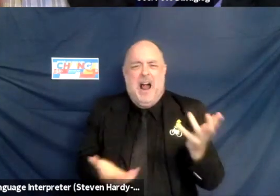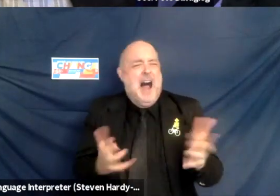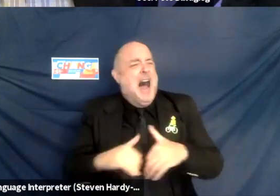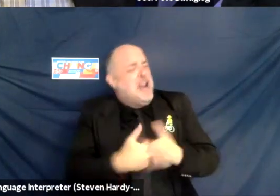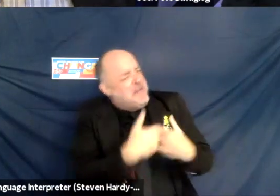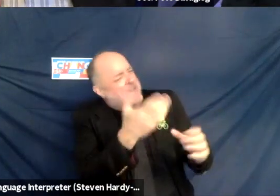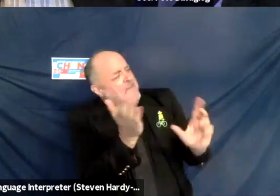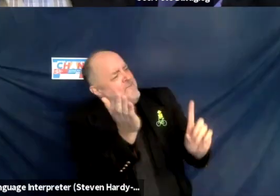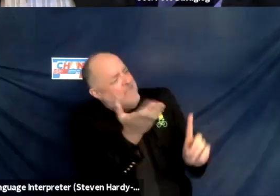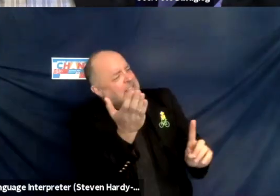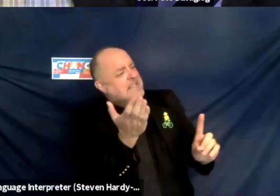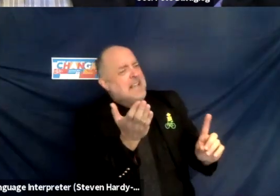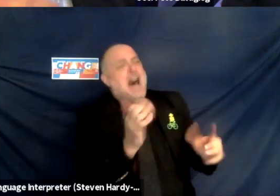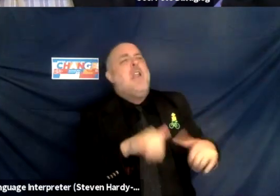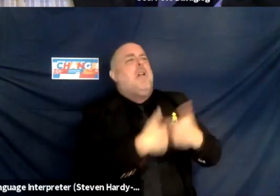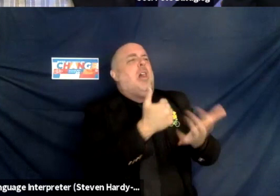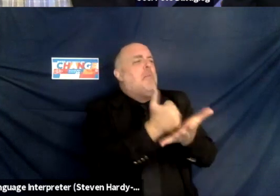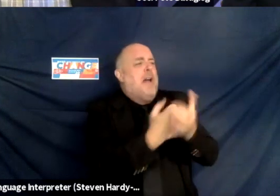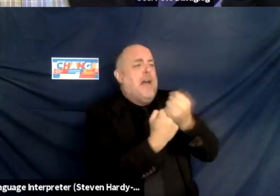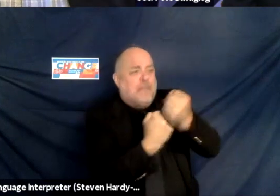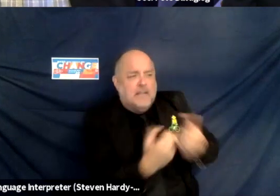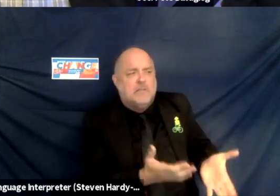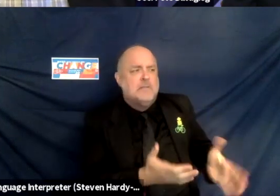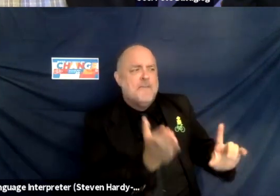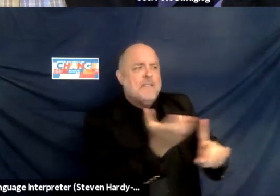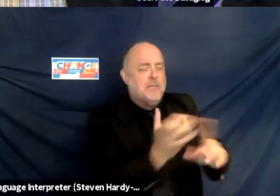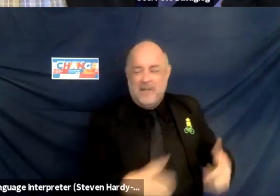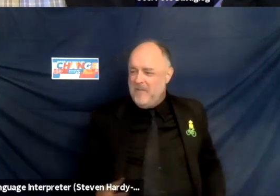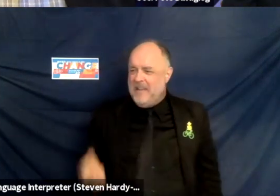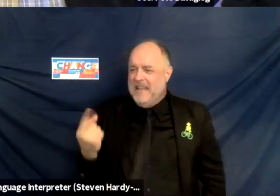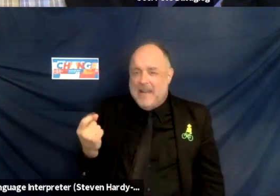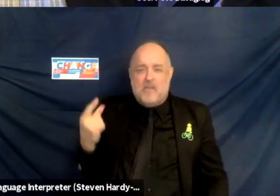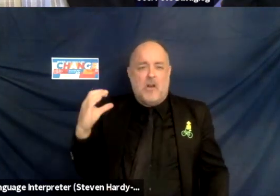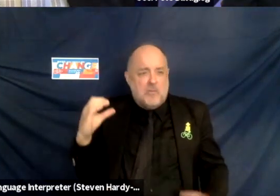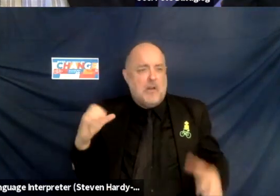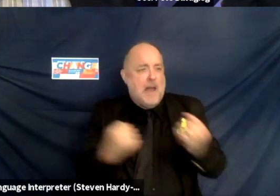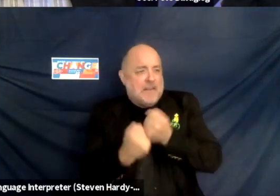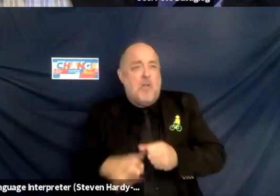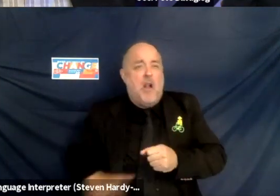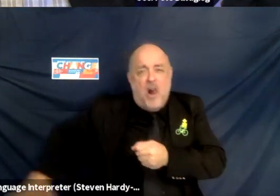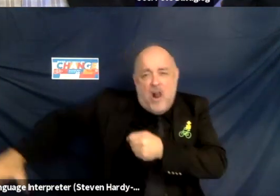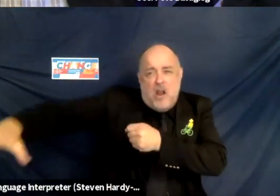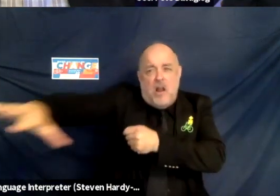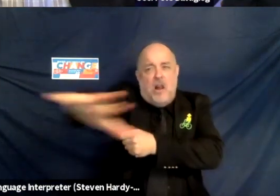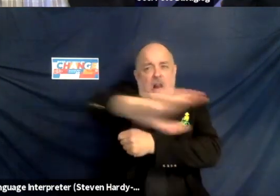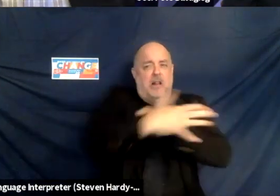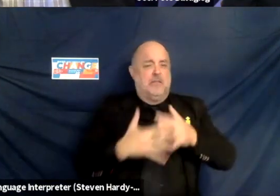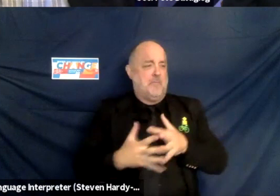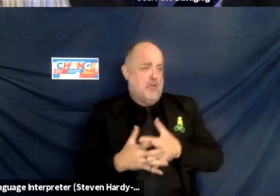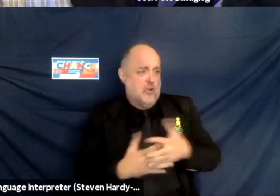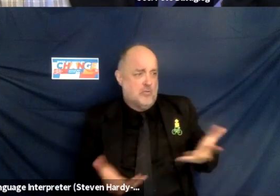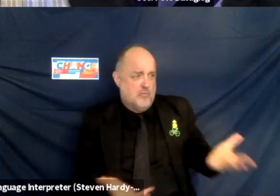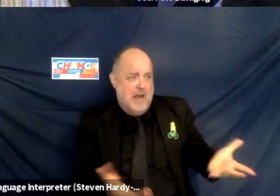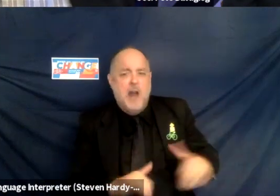How do we help advocates? And we have, 1,100 advocates from around the country. How do we help them reach their